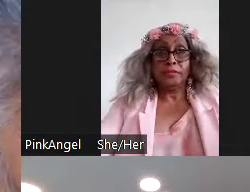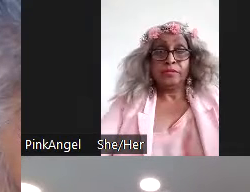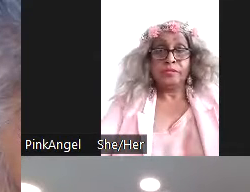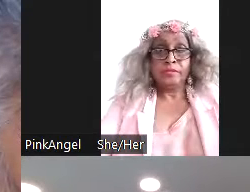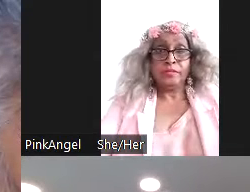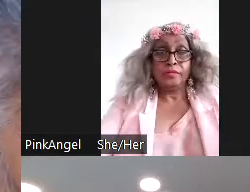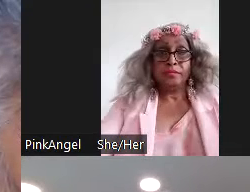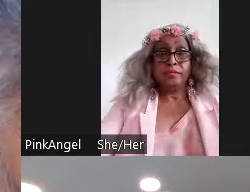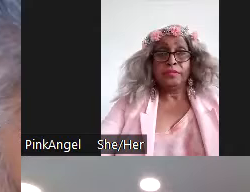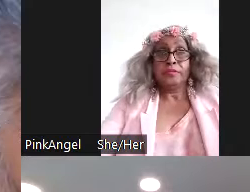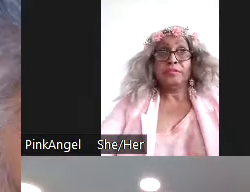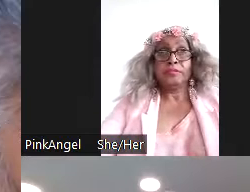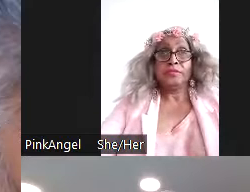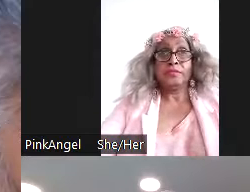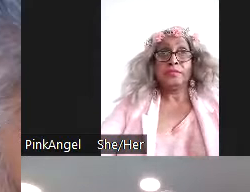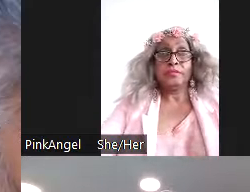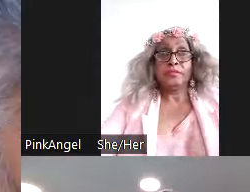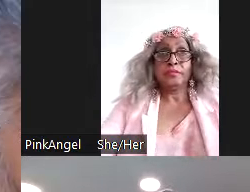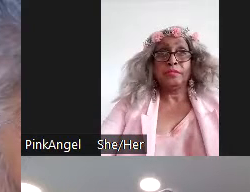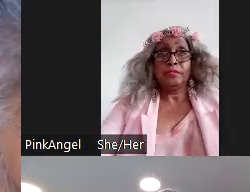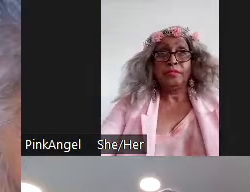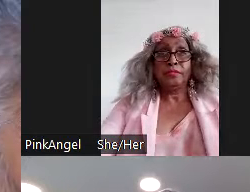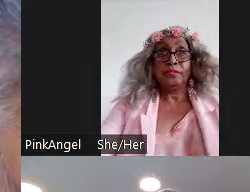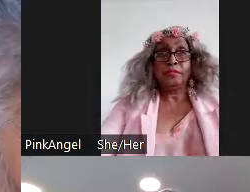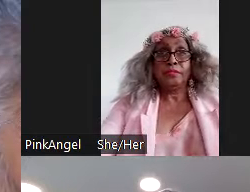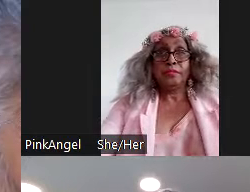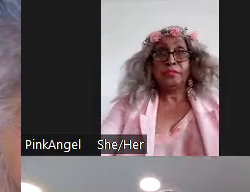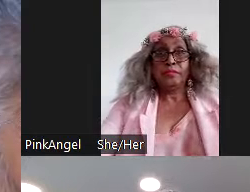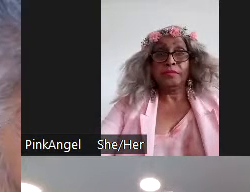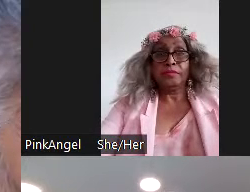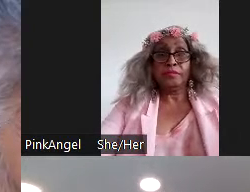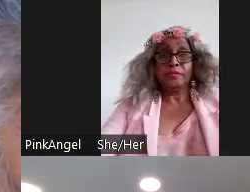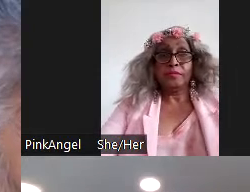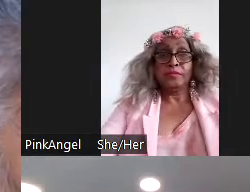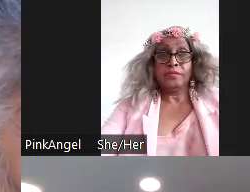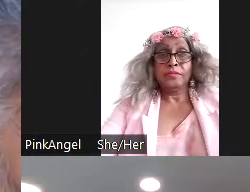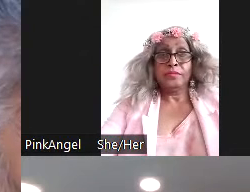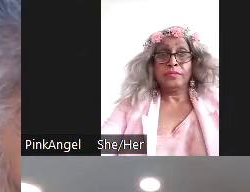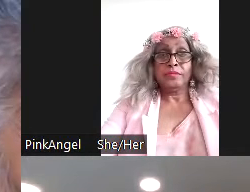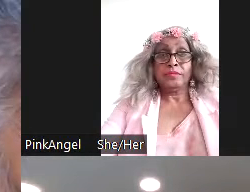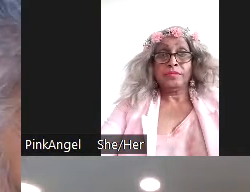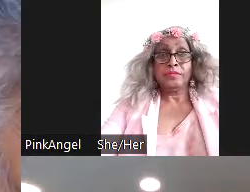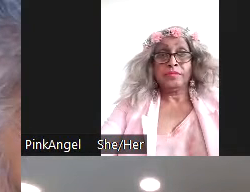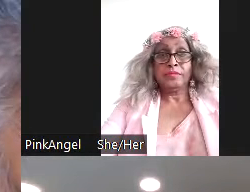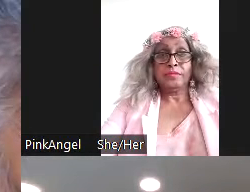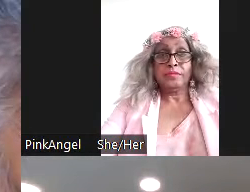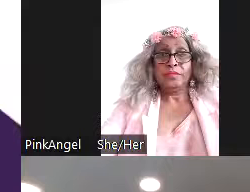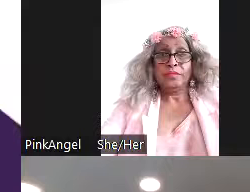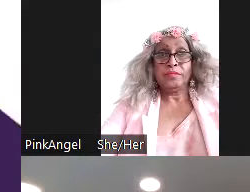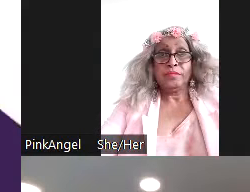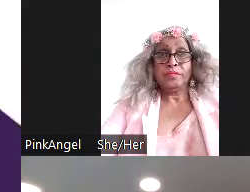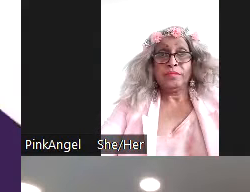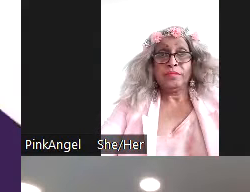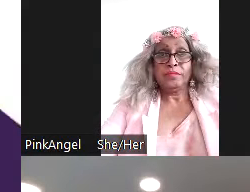doing since 2003 when it was launched by the Ontario government back then. And during